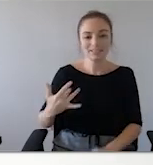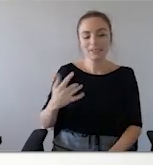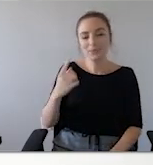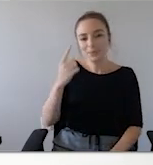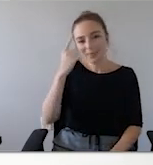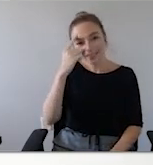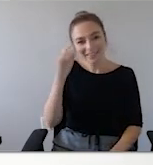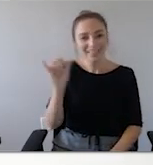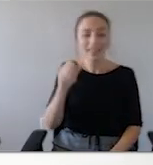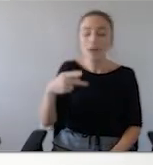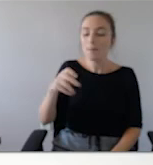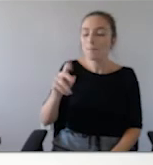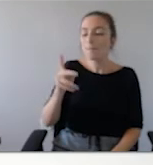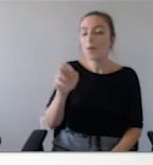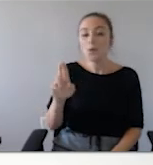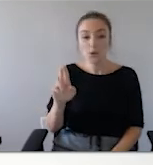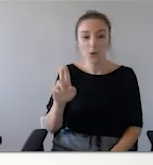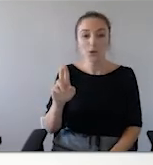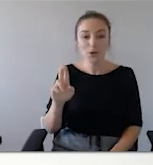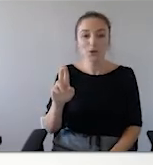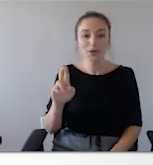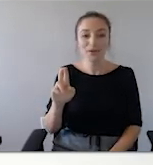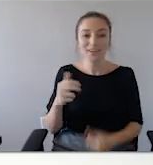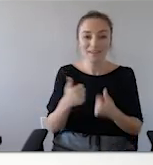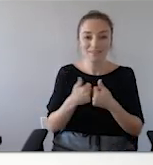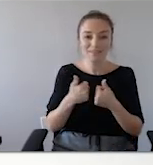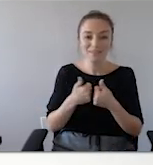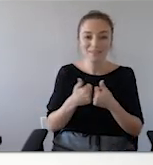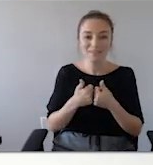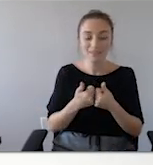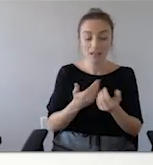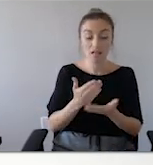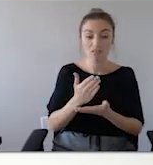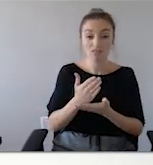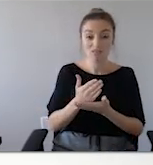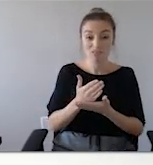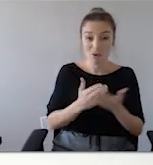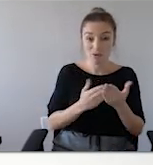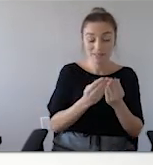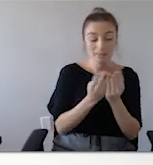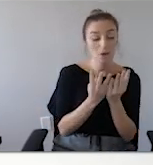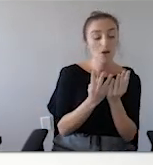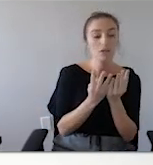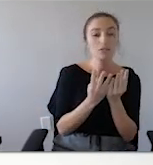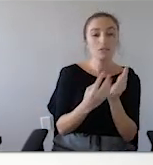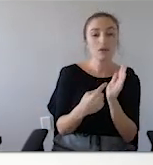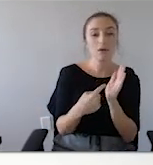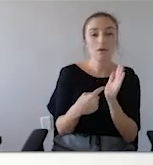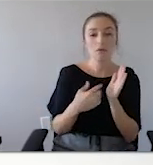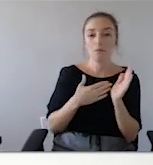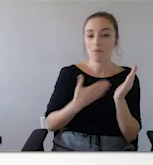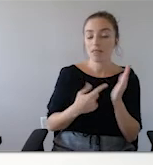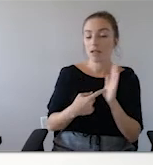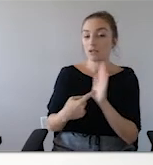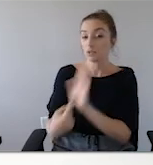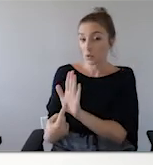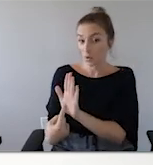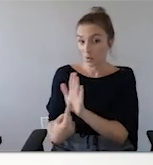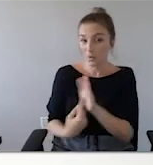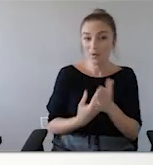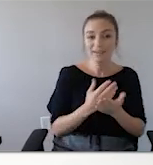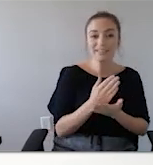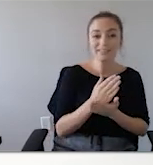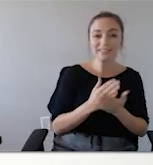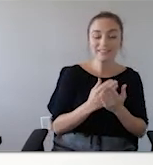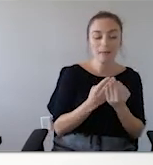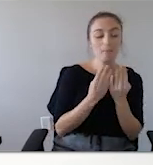down, and there's certain cards I'm going to hold up here, and I'm not going to show. And it takes a while to kind of figure out,